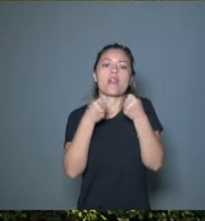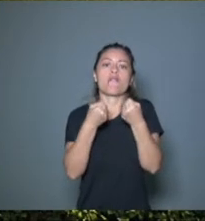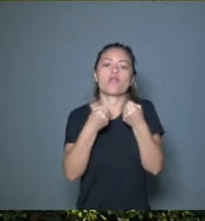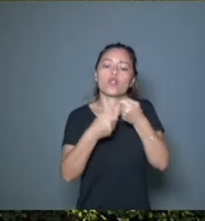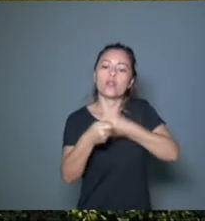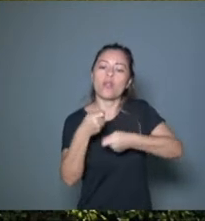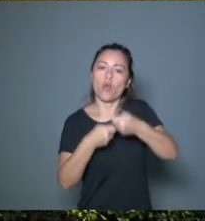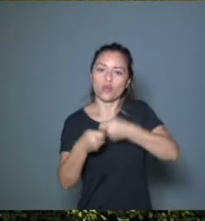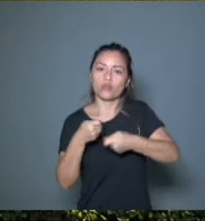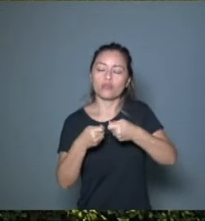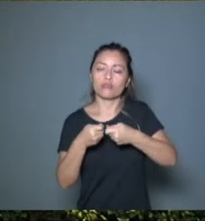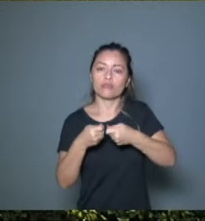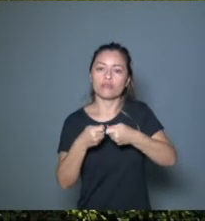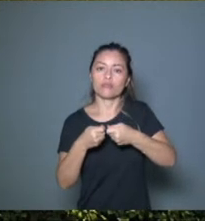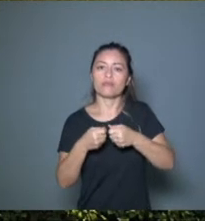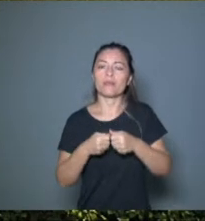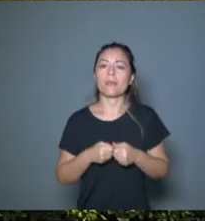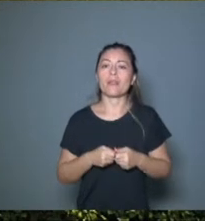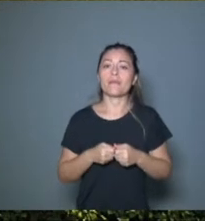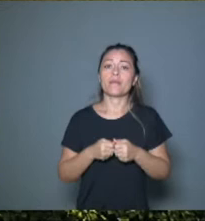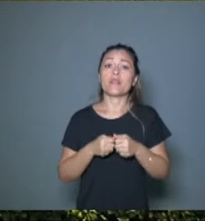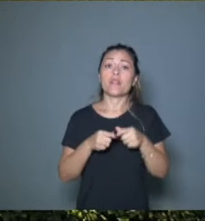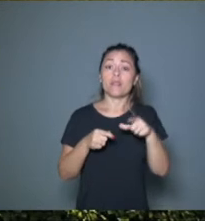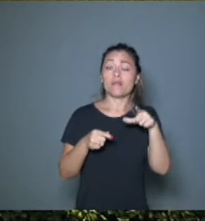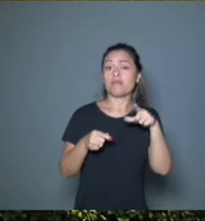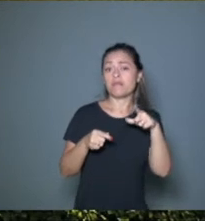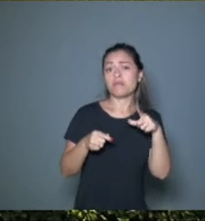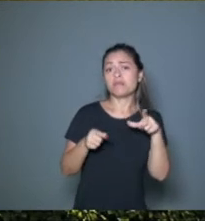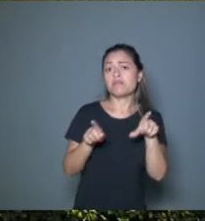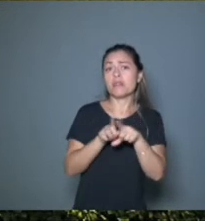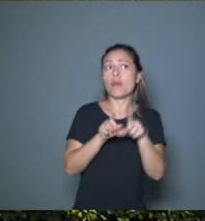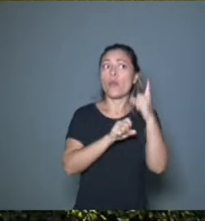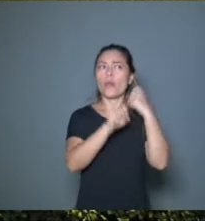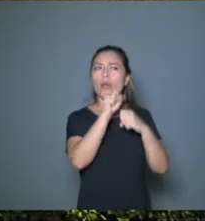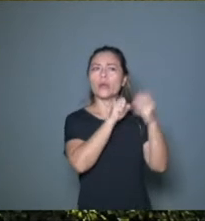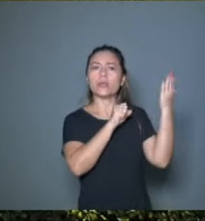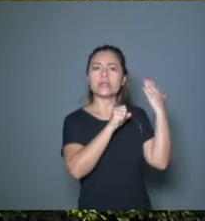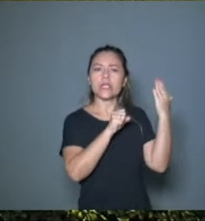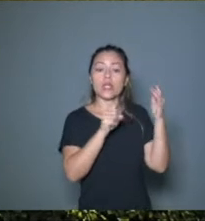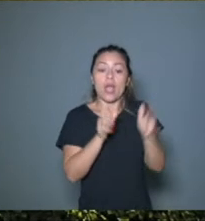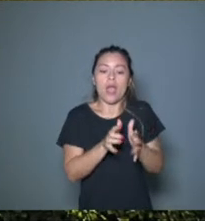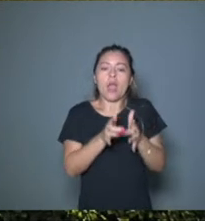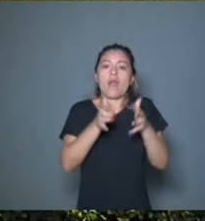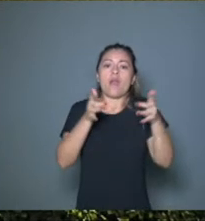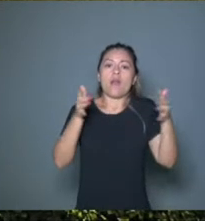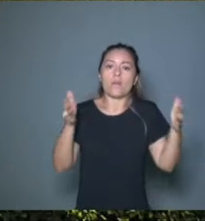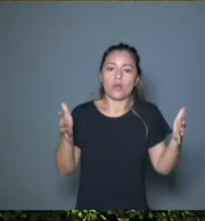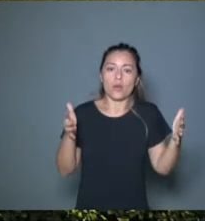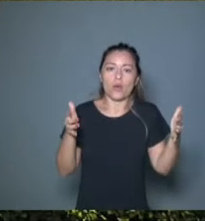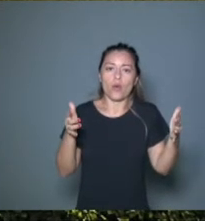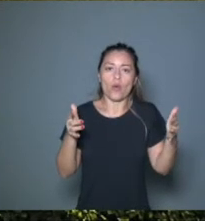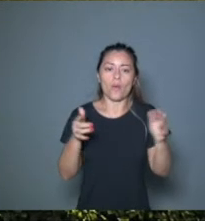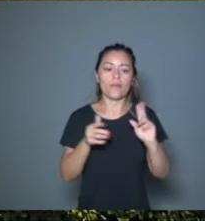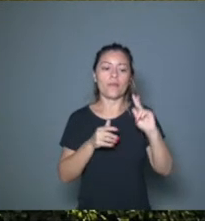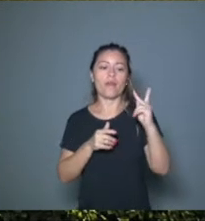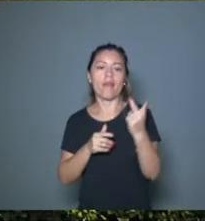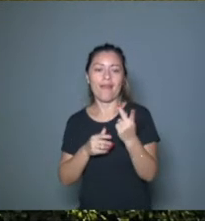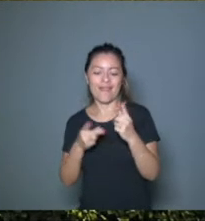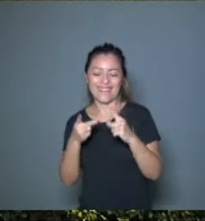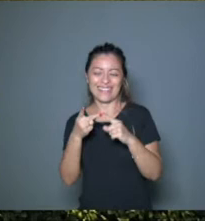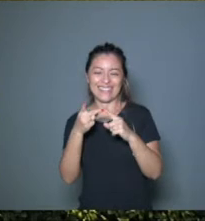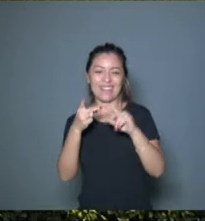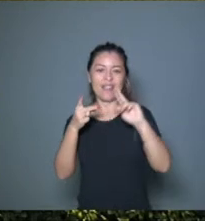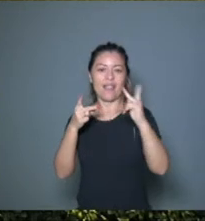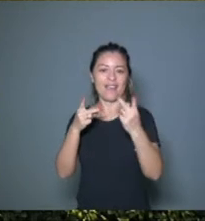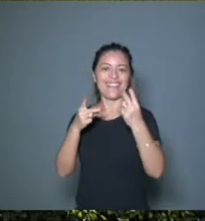to support the business as it is today. Last year, we expanded that scope and